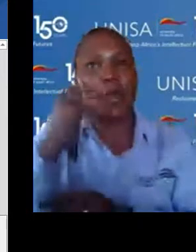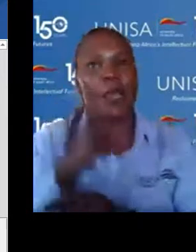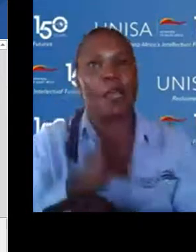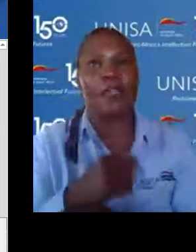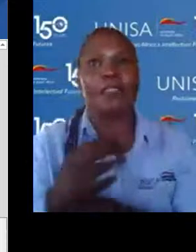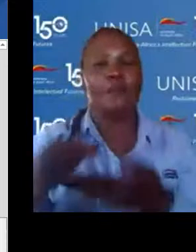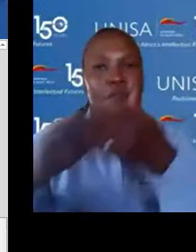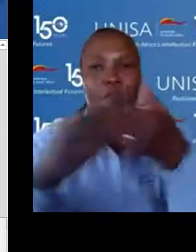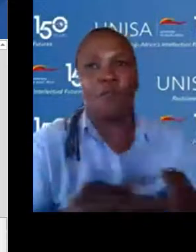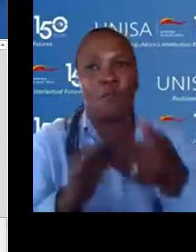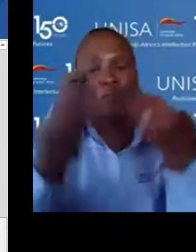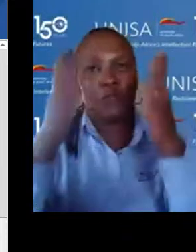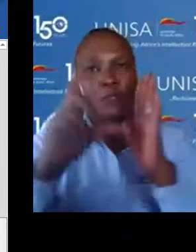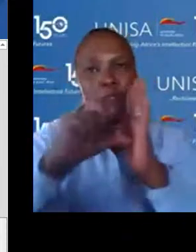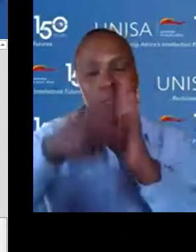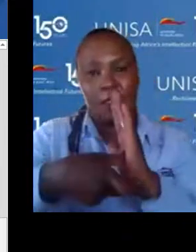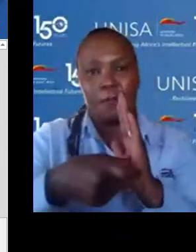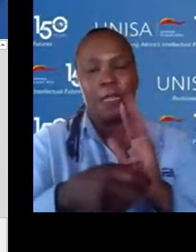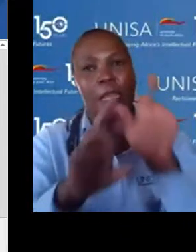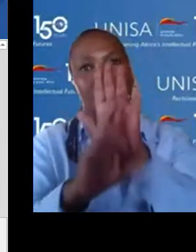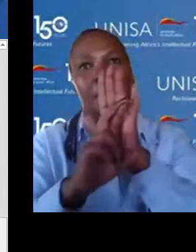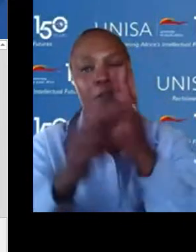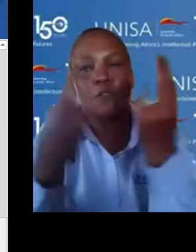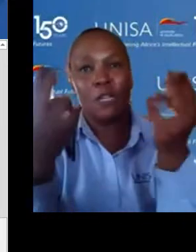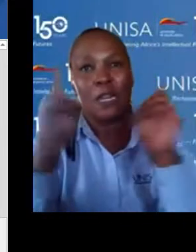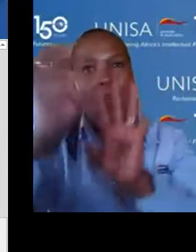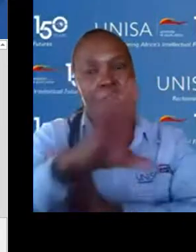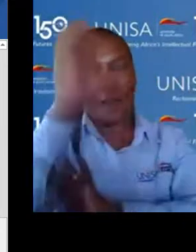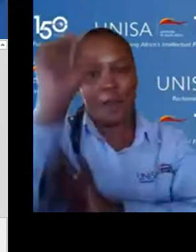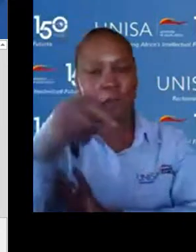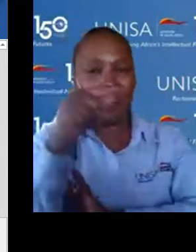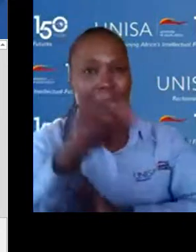Disabilities, represented UNISA on the structure.